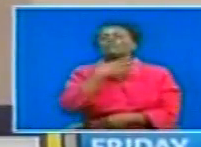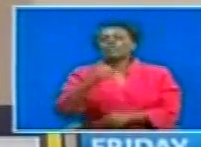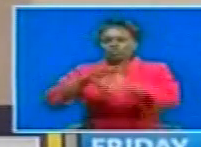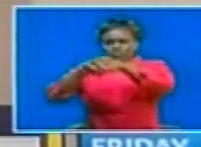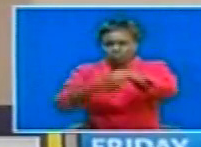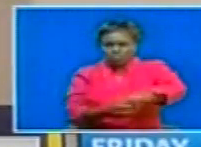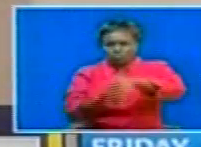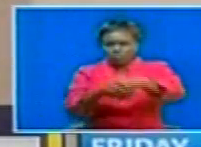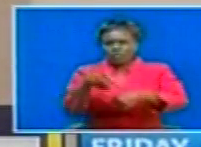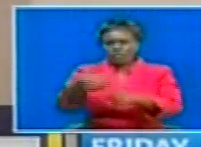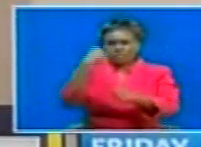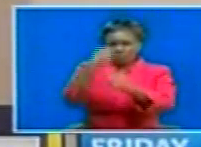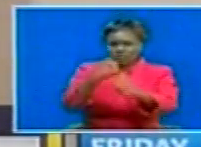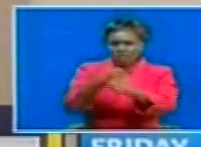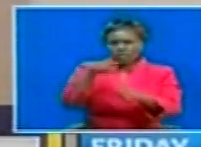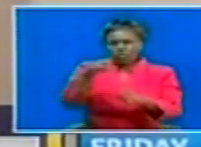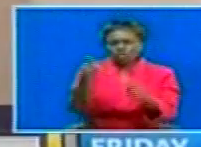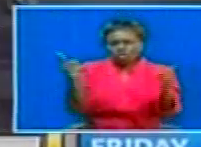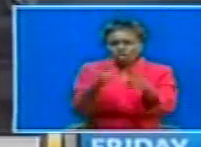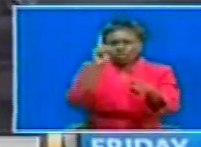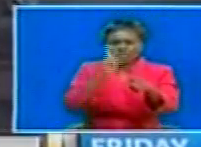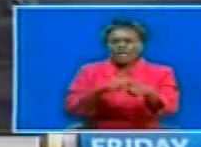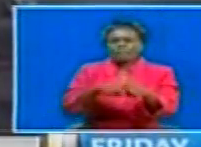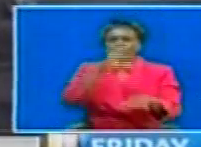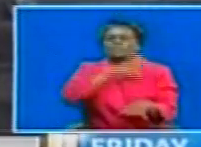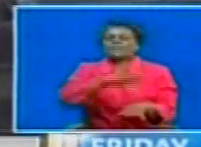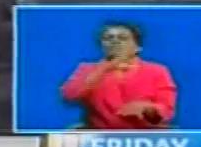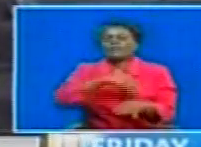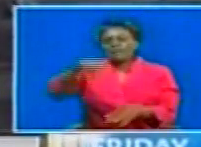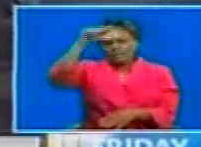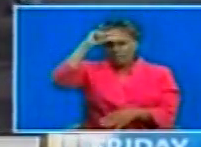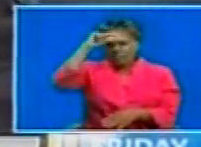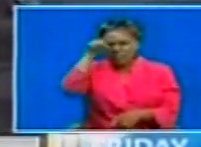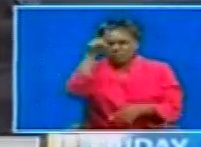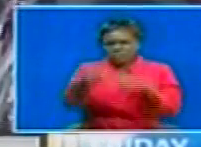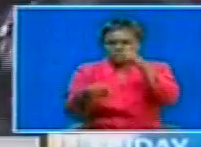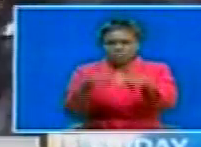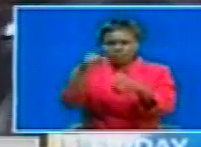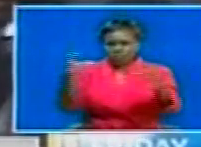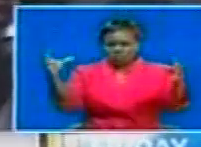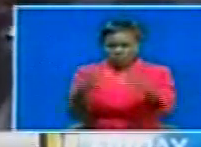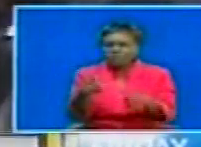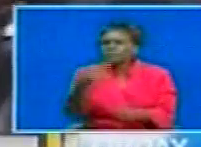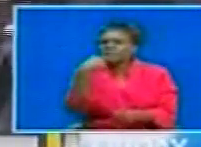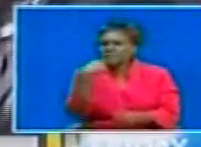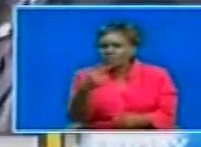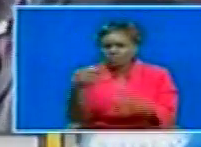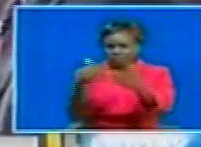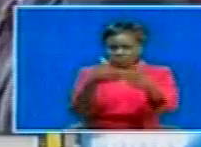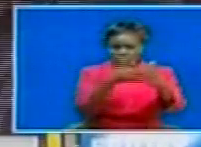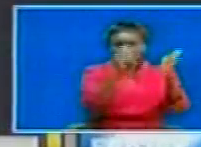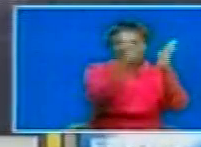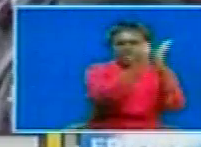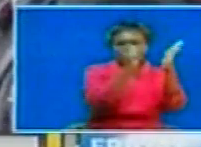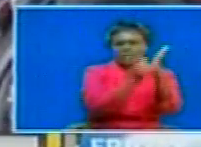these efforts for the sake of short-term expediency. The government has been critical of some civil societies for allegedly derailing its agenda